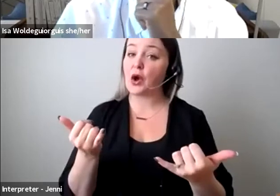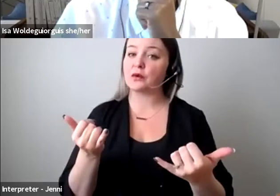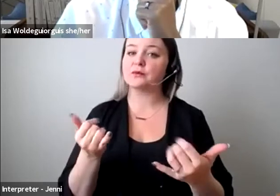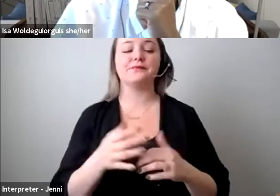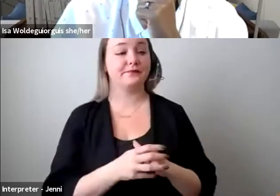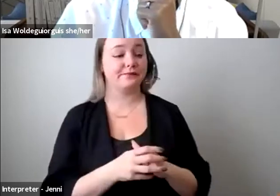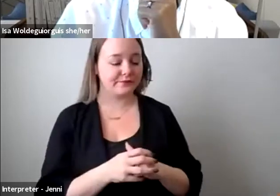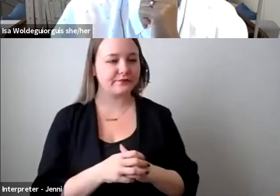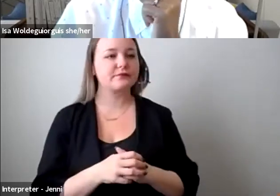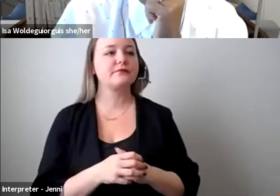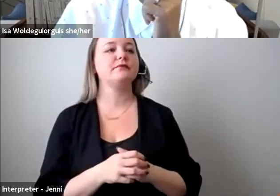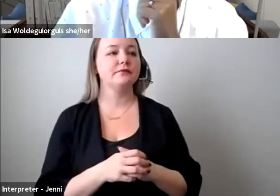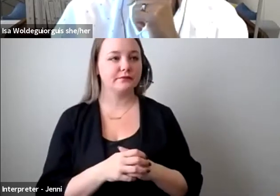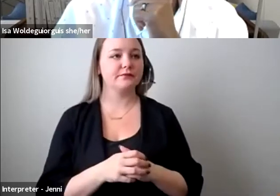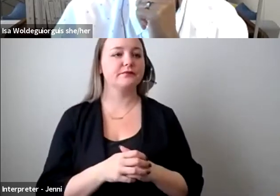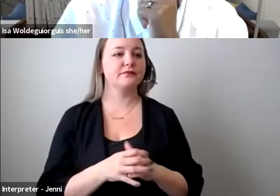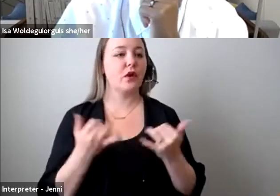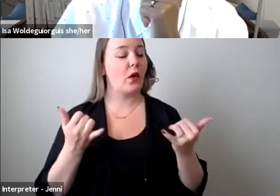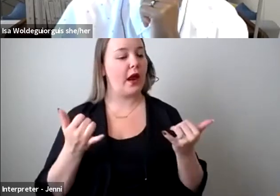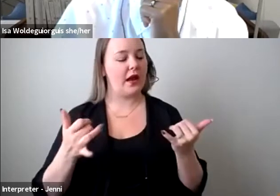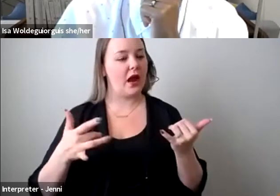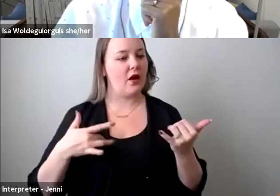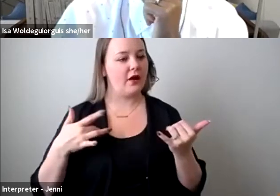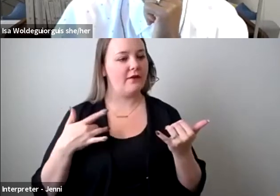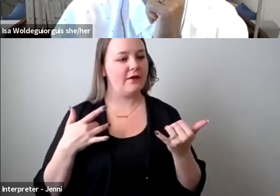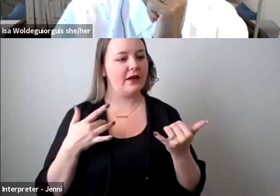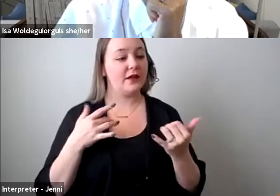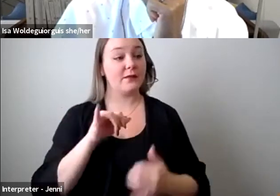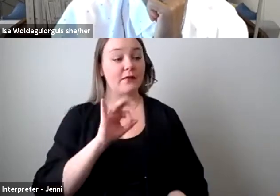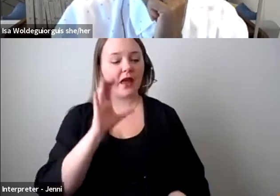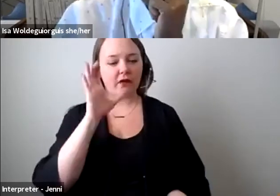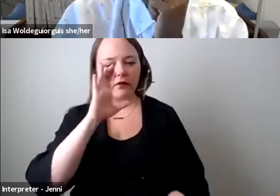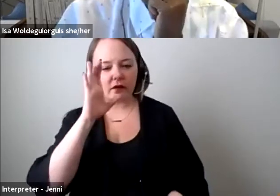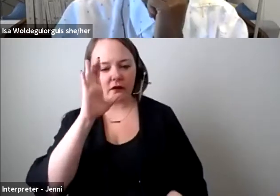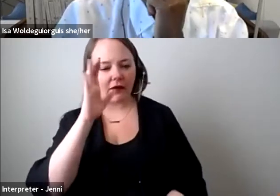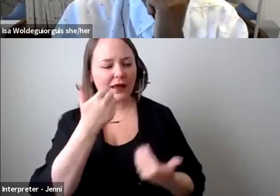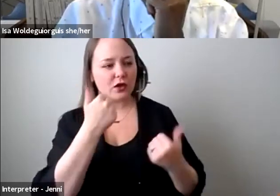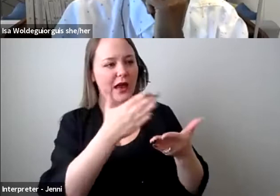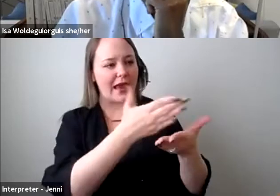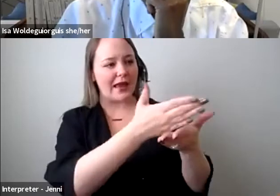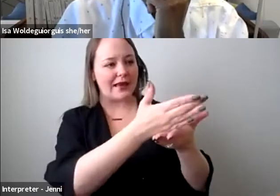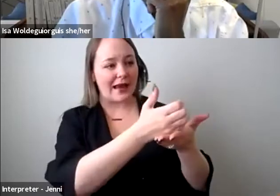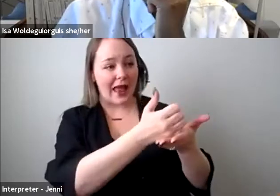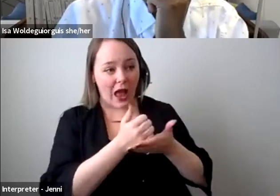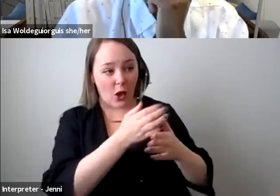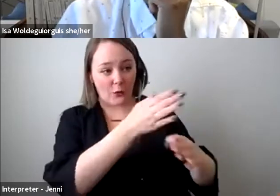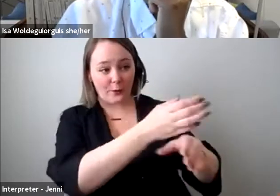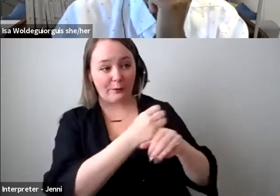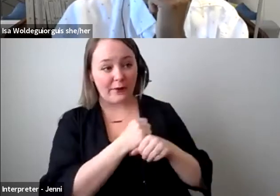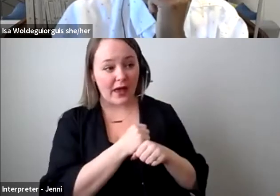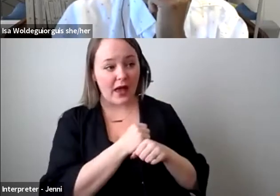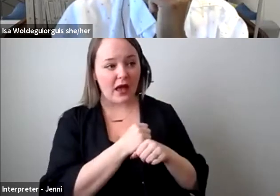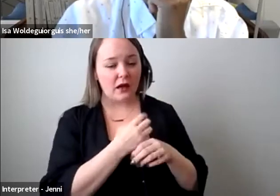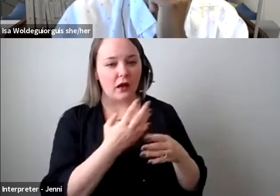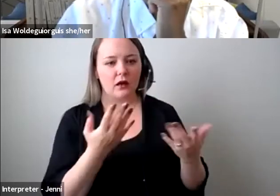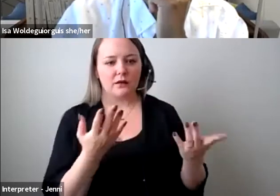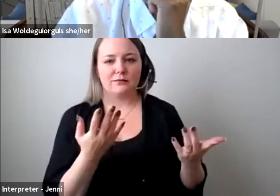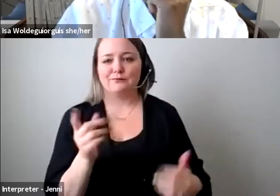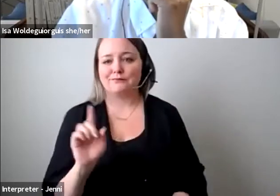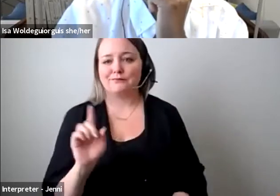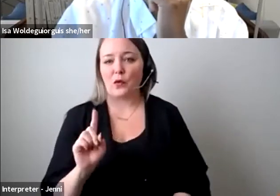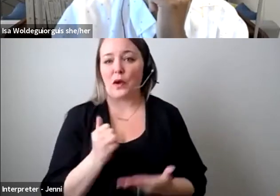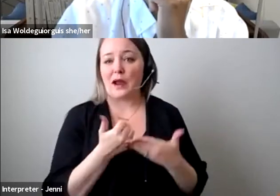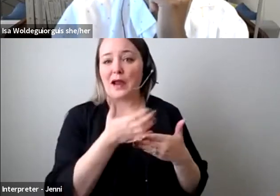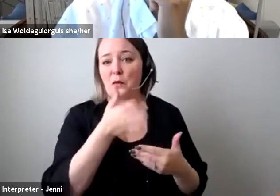So currently I feel as if I try to seek the help that I know I need, once again, where they're going to help me at. This is